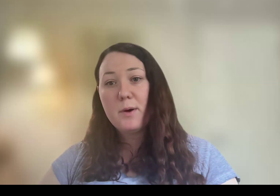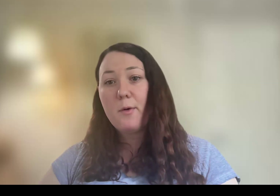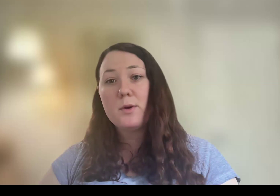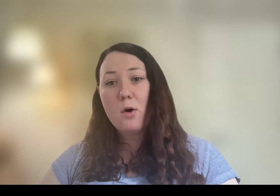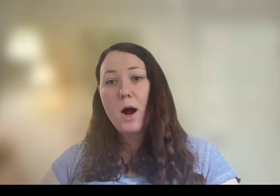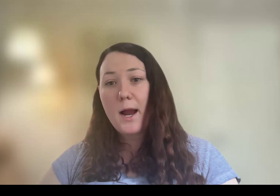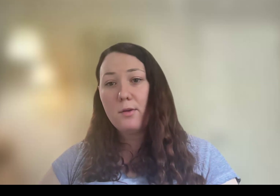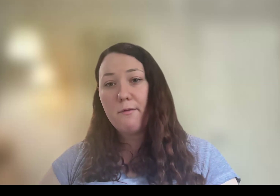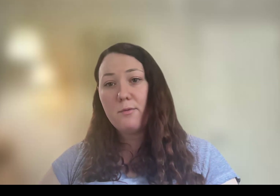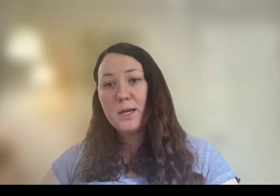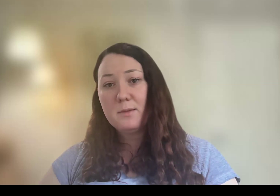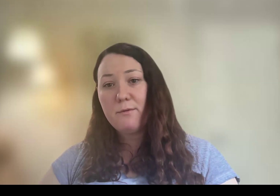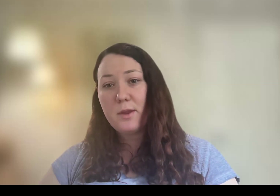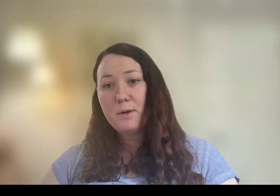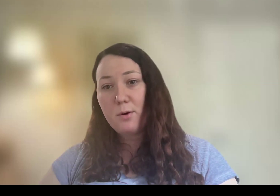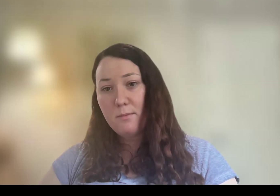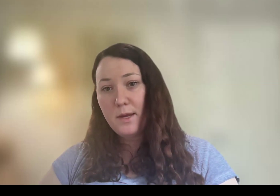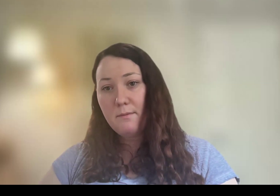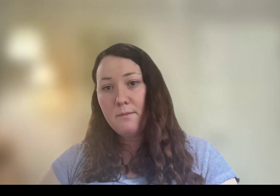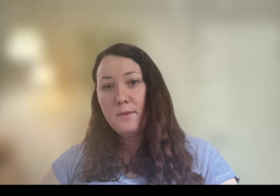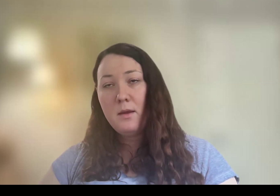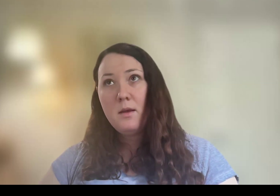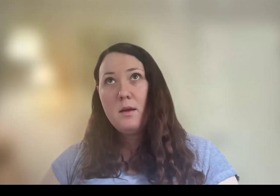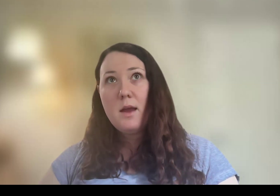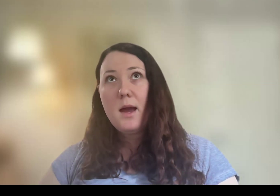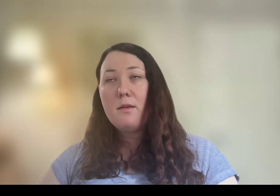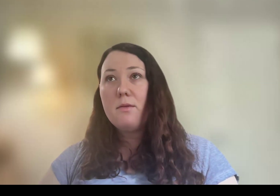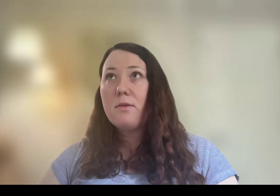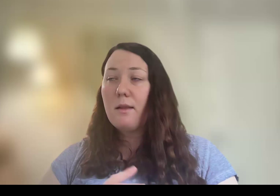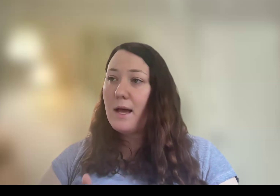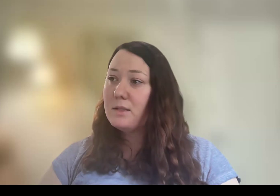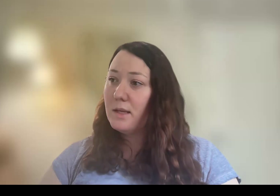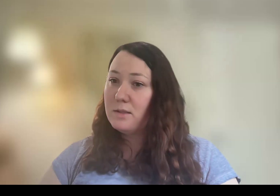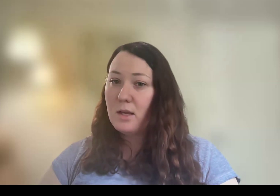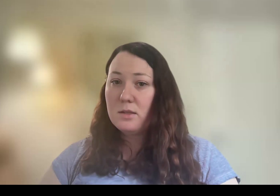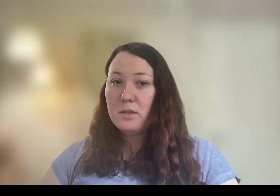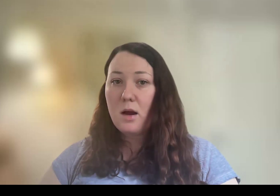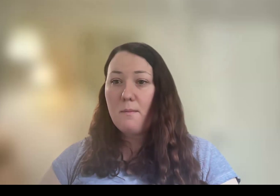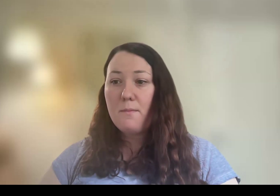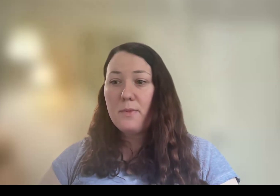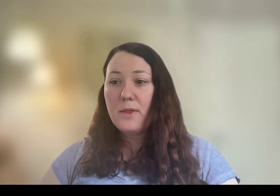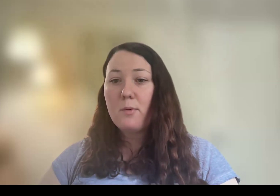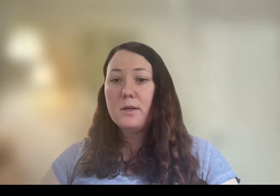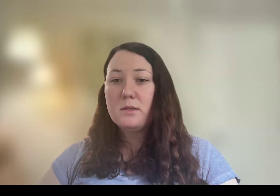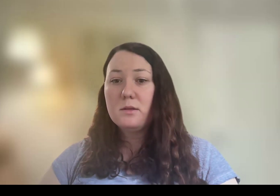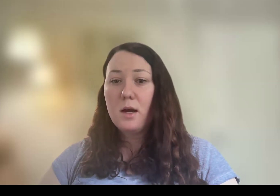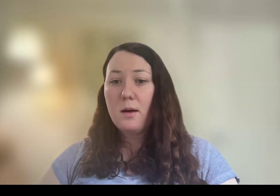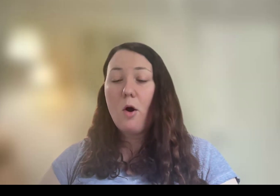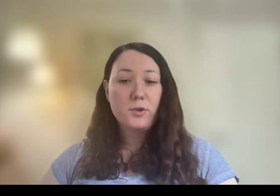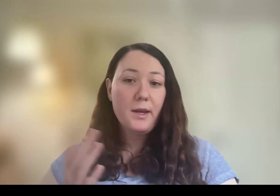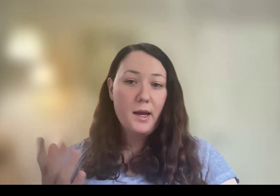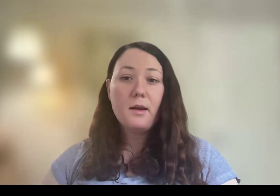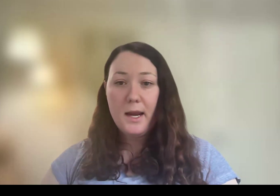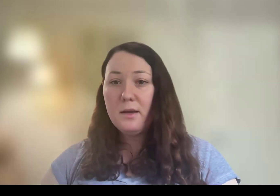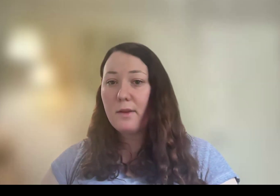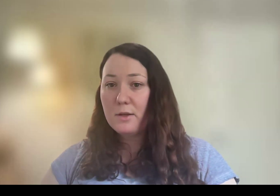else, but there was no higher level of placement for them to put me. And the last instance, there was